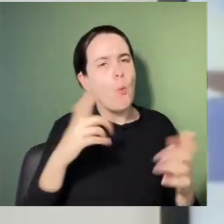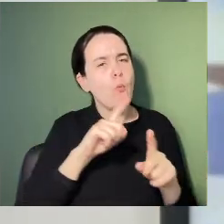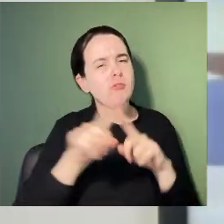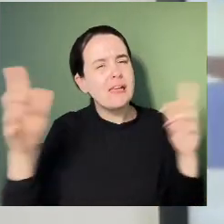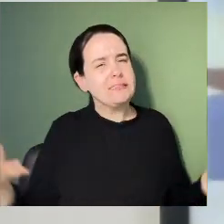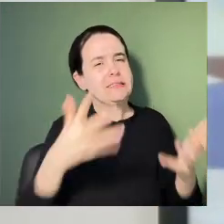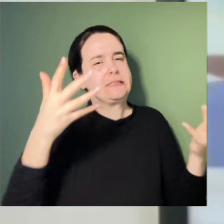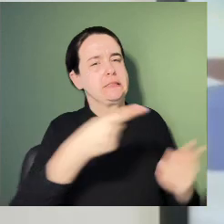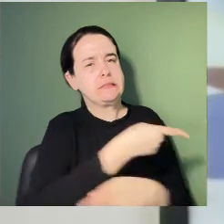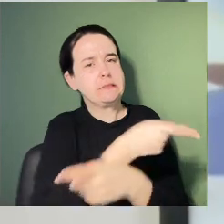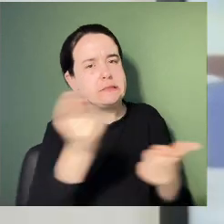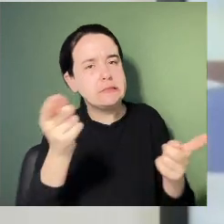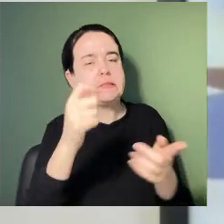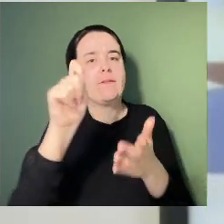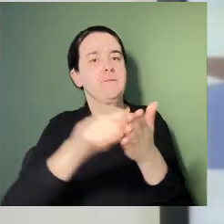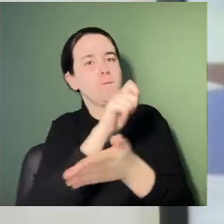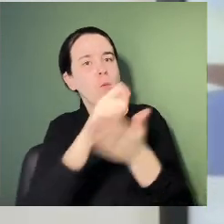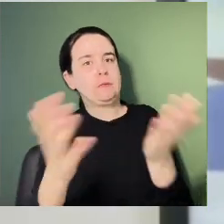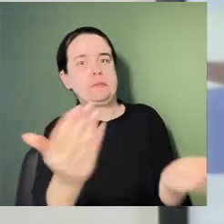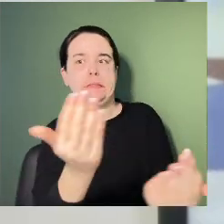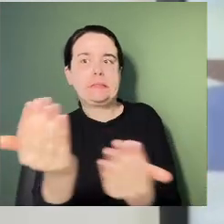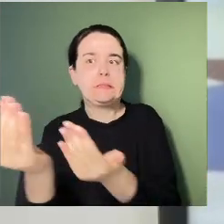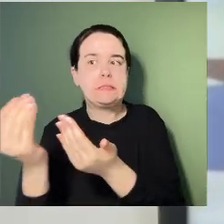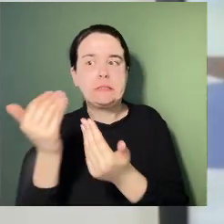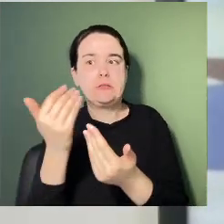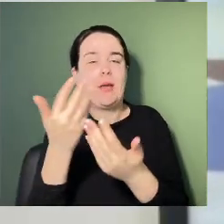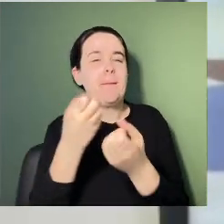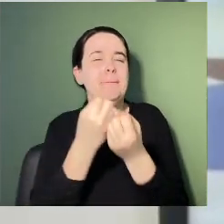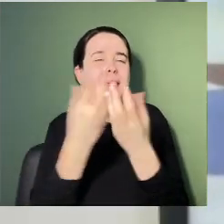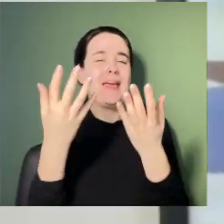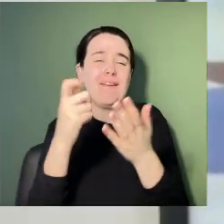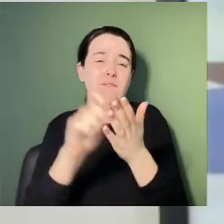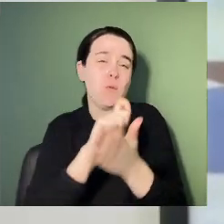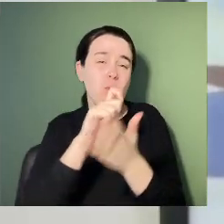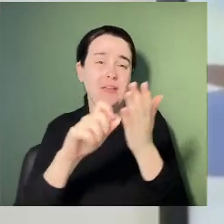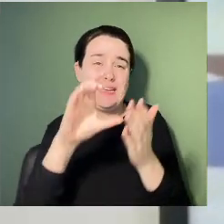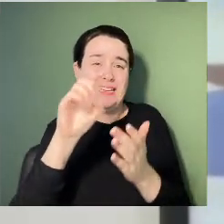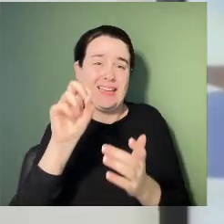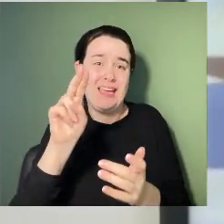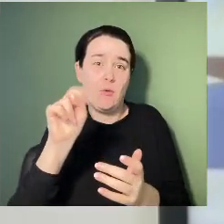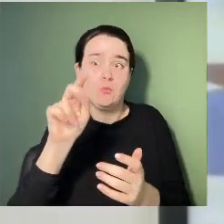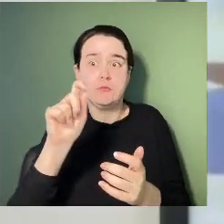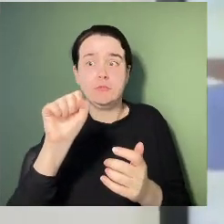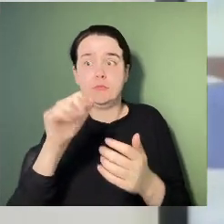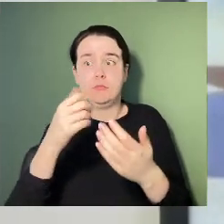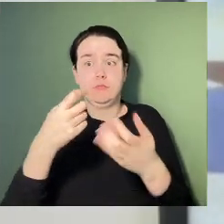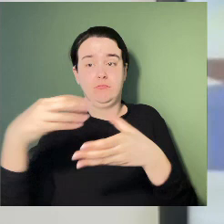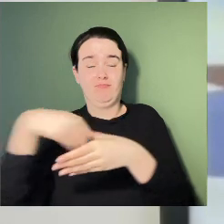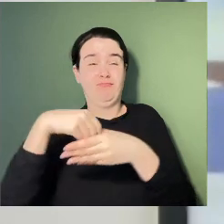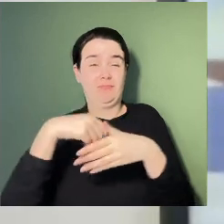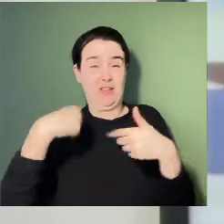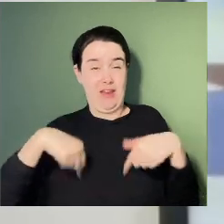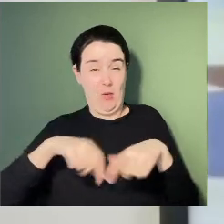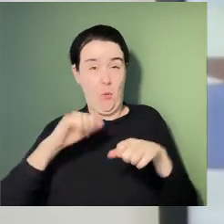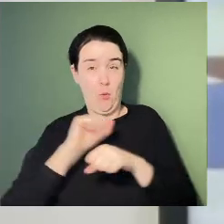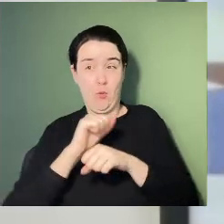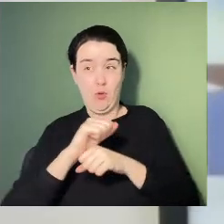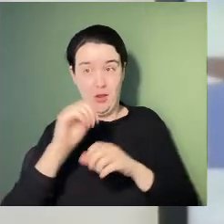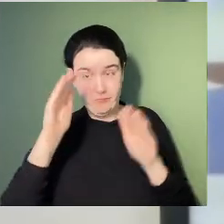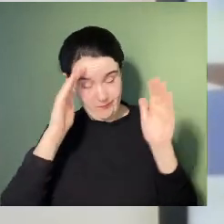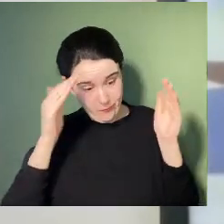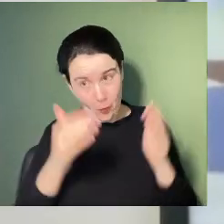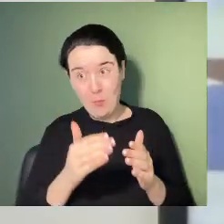vote. So for the organization My Vote Counts, we have always, since our inception, focused on